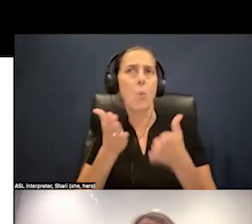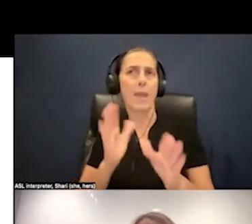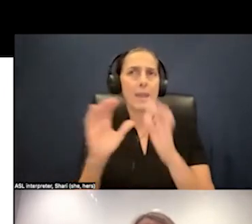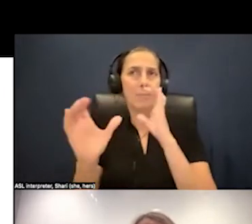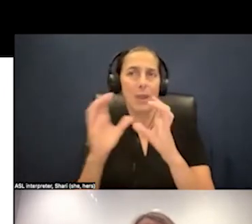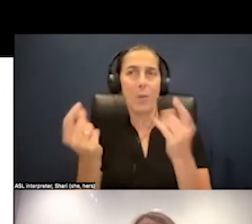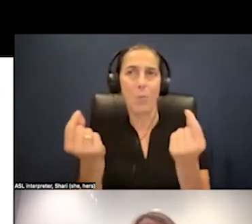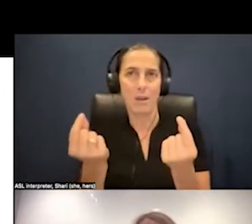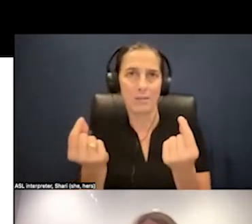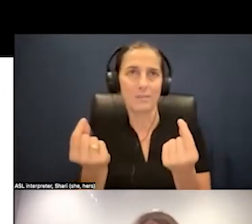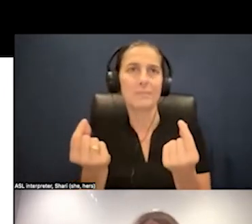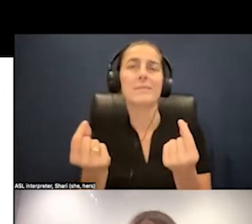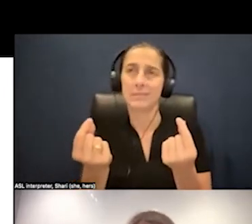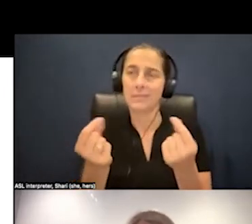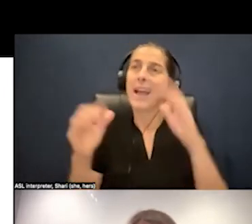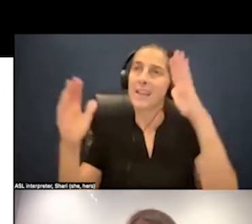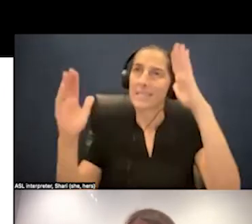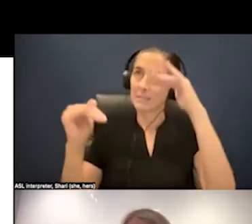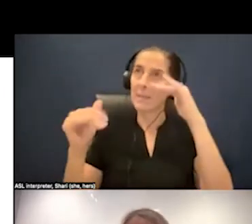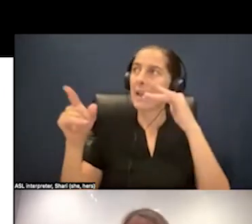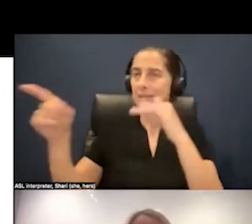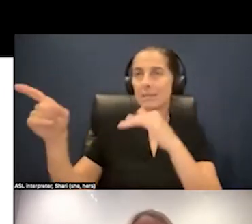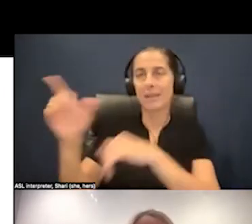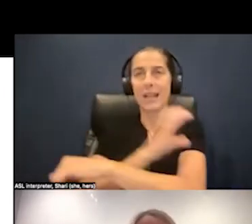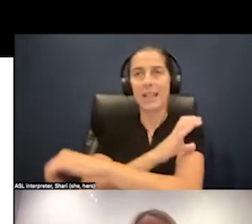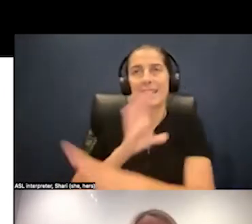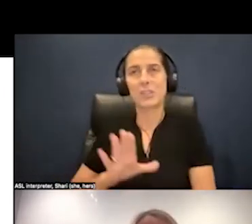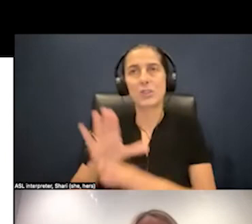that and work with you in those ways.